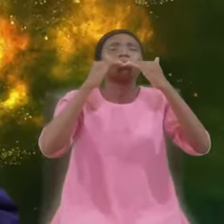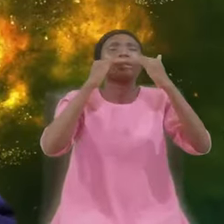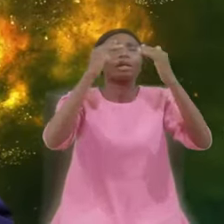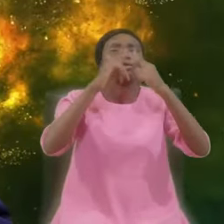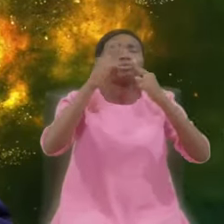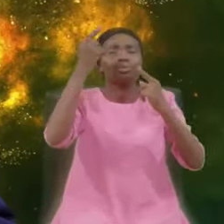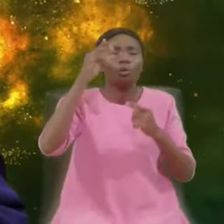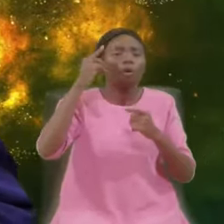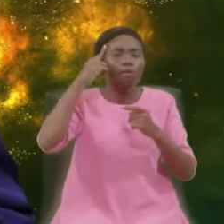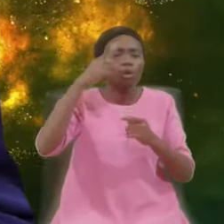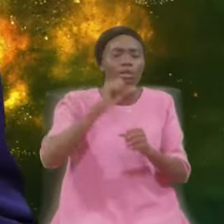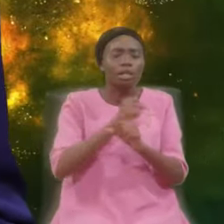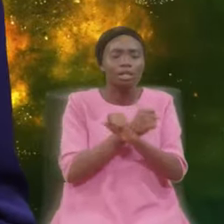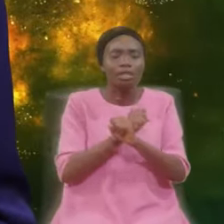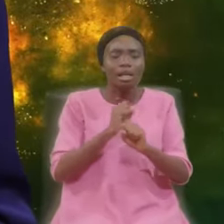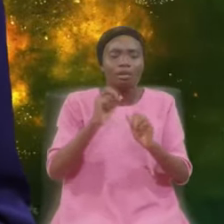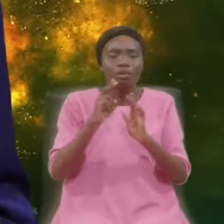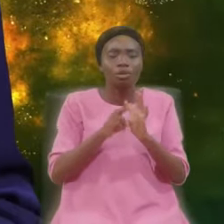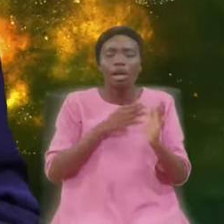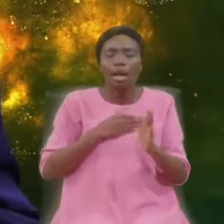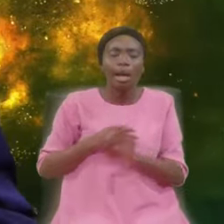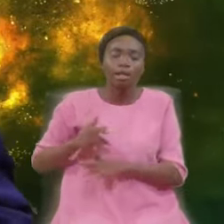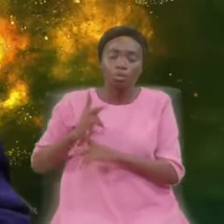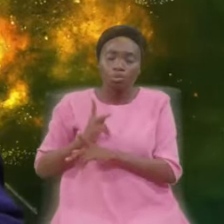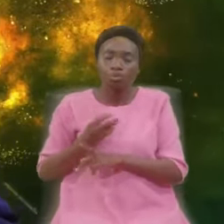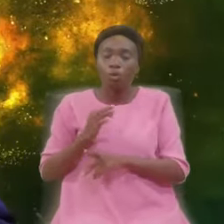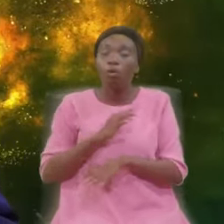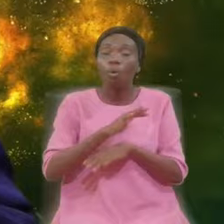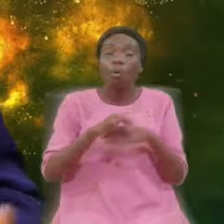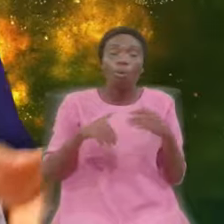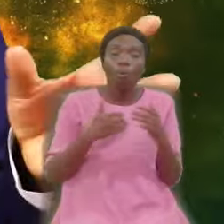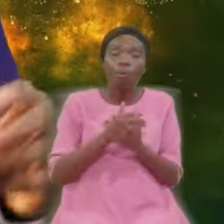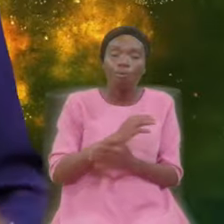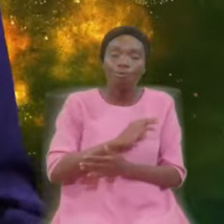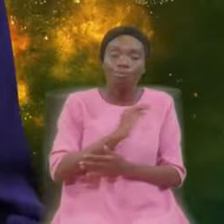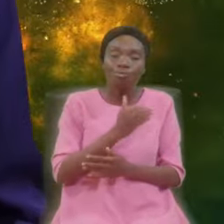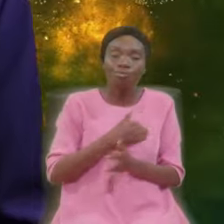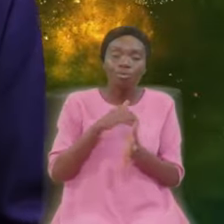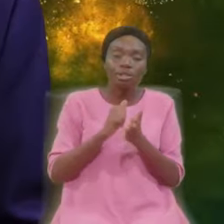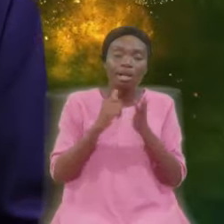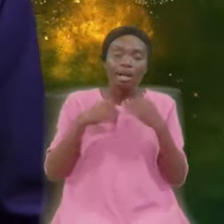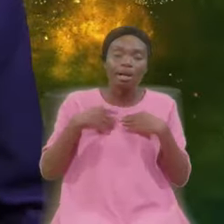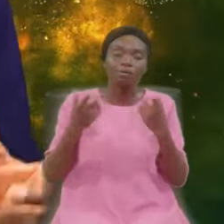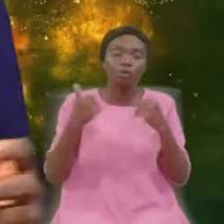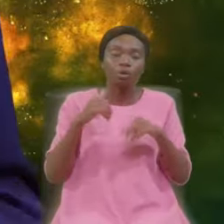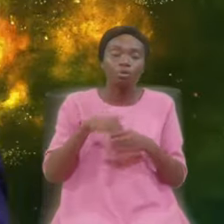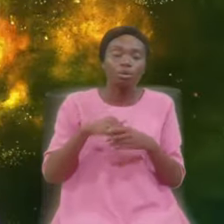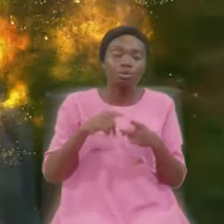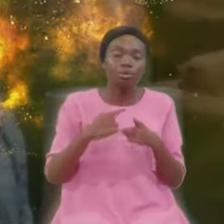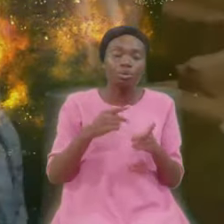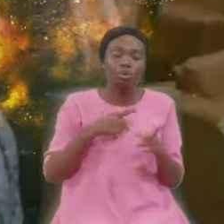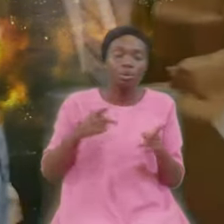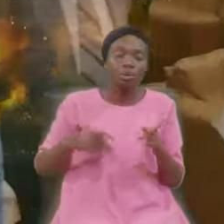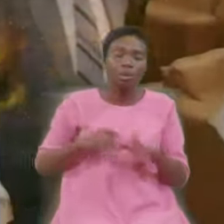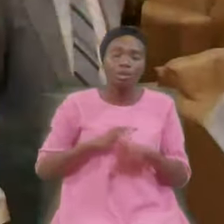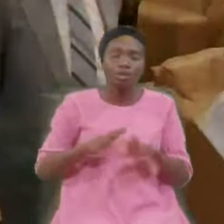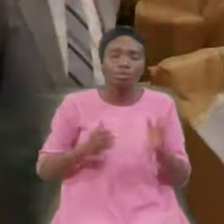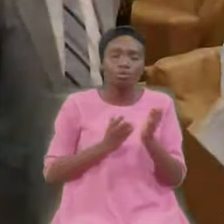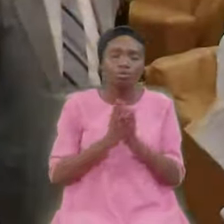the salvation and preservation of all souls who have come into the kingdom through these